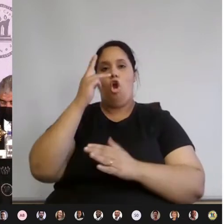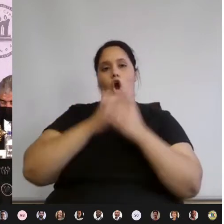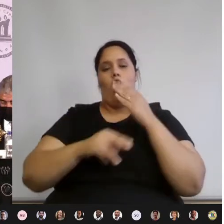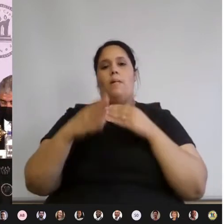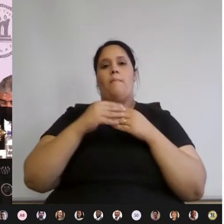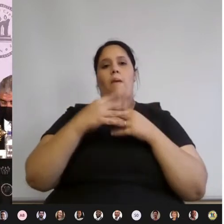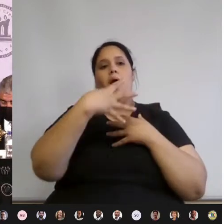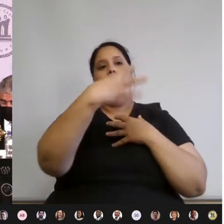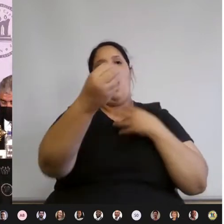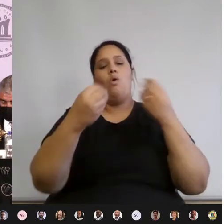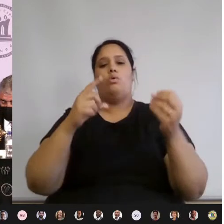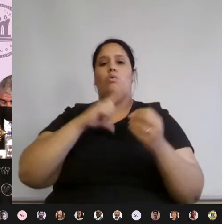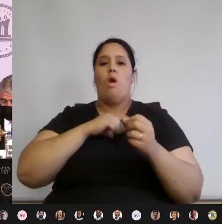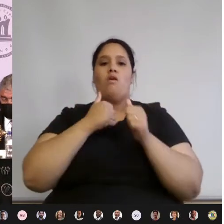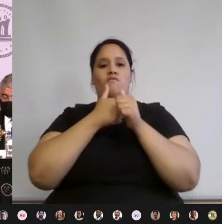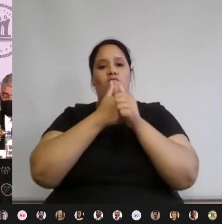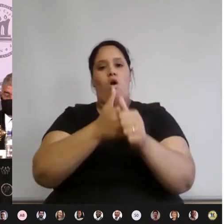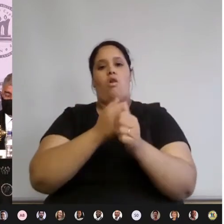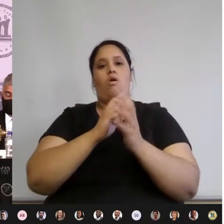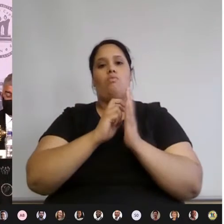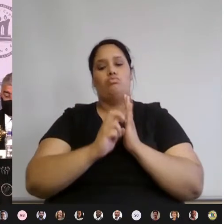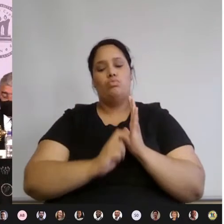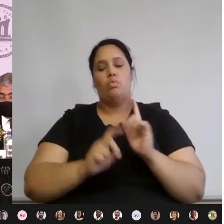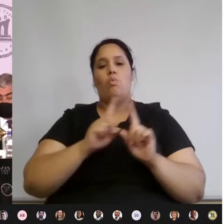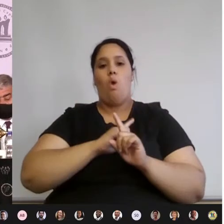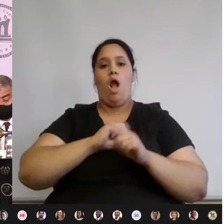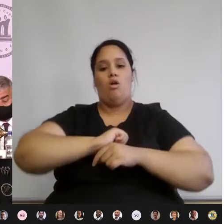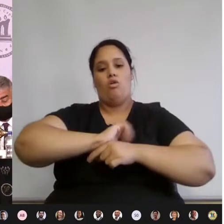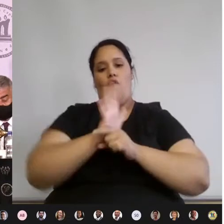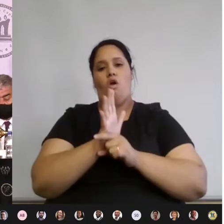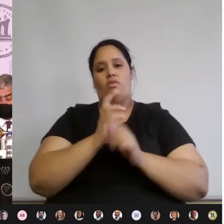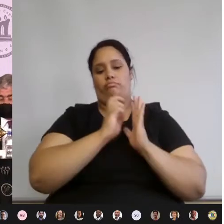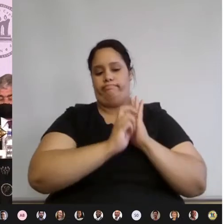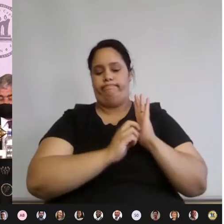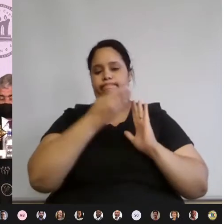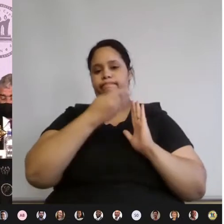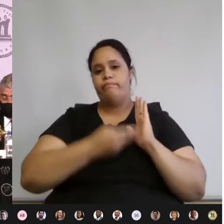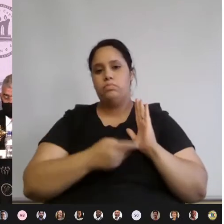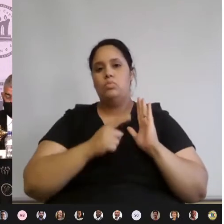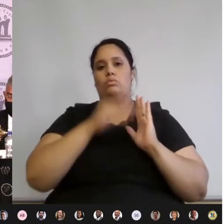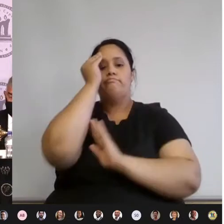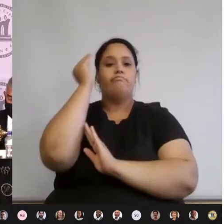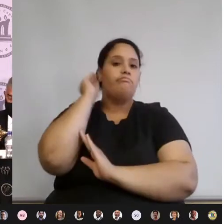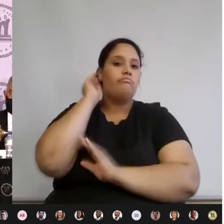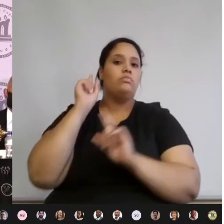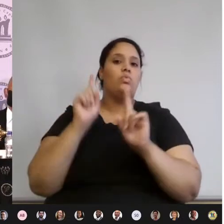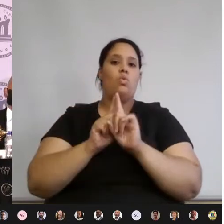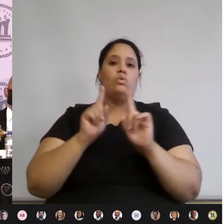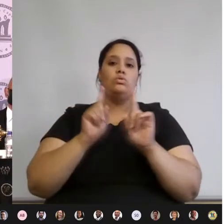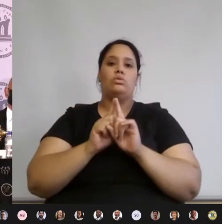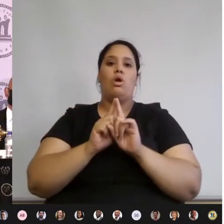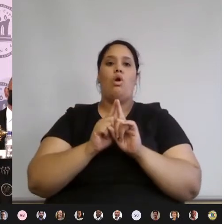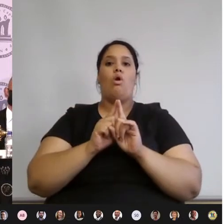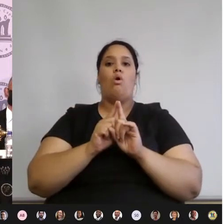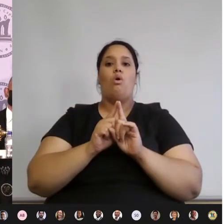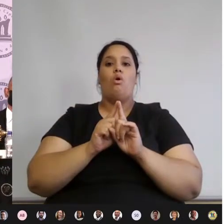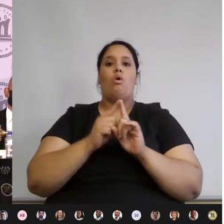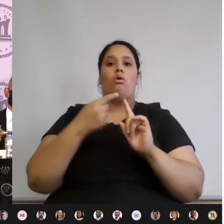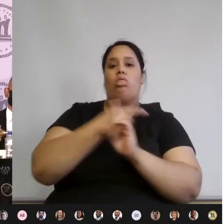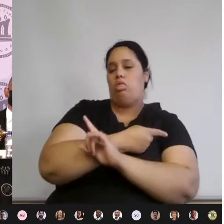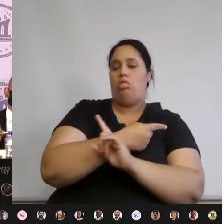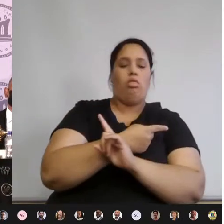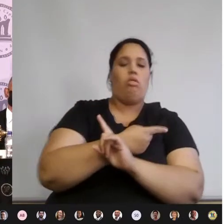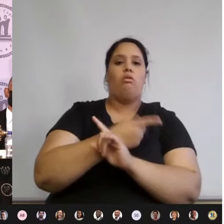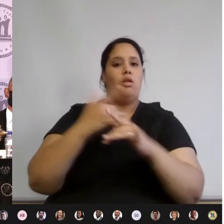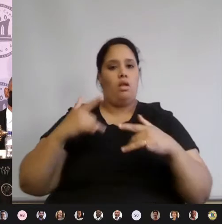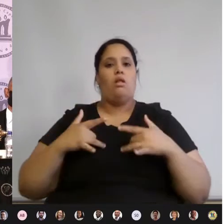there's order. Remember, we have COVID-19, and let us please not to take any chances. This is a matter of life